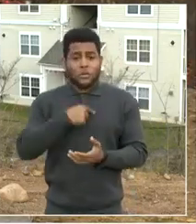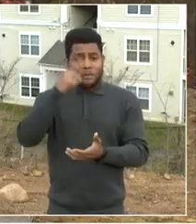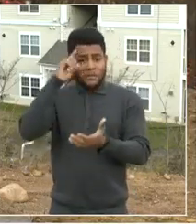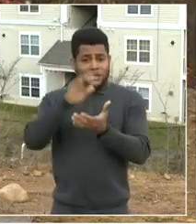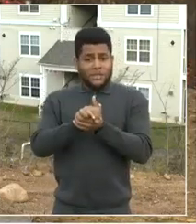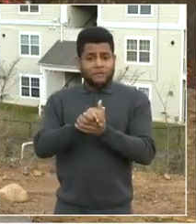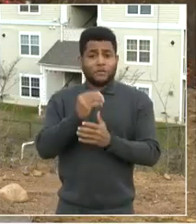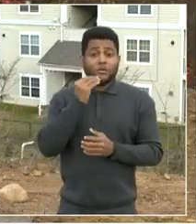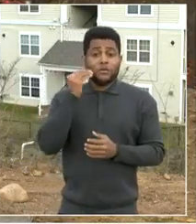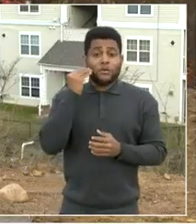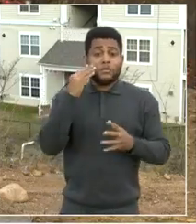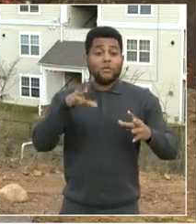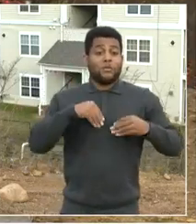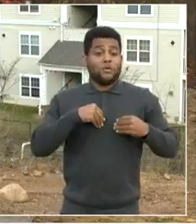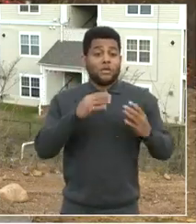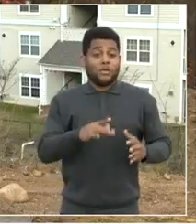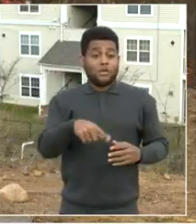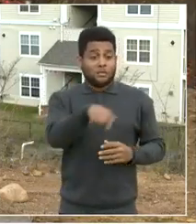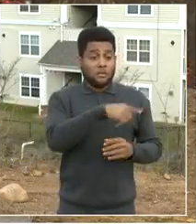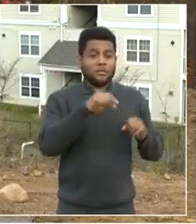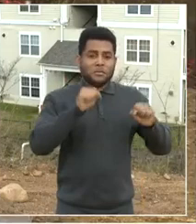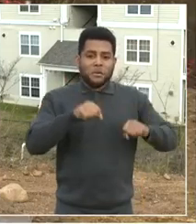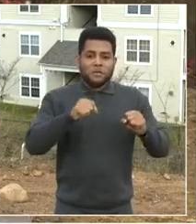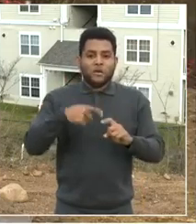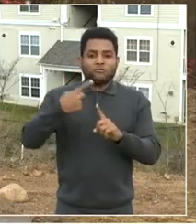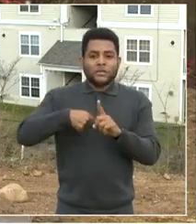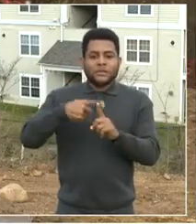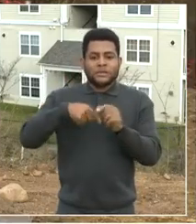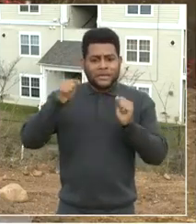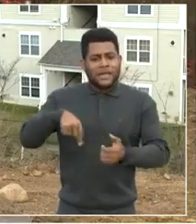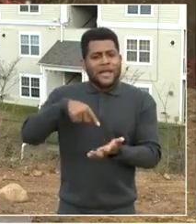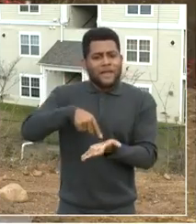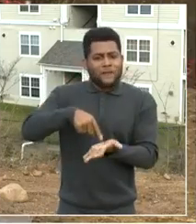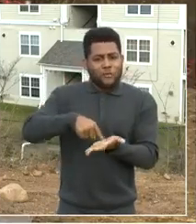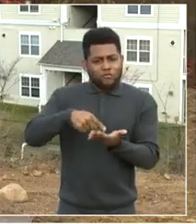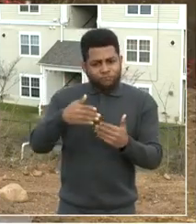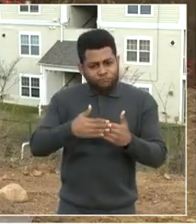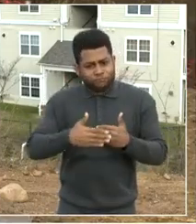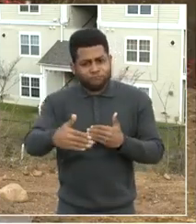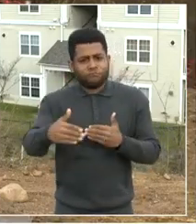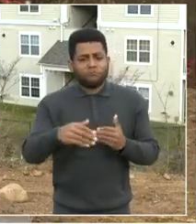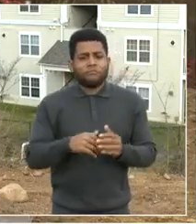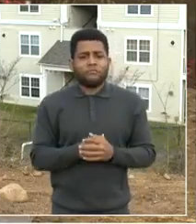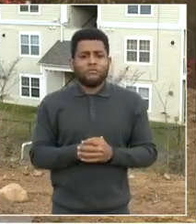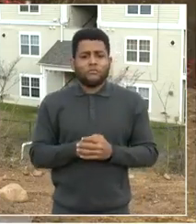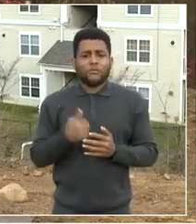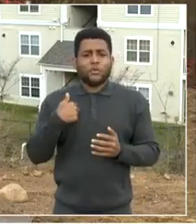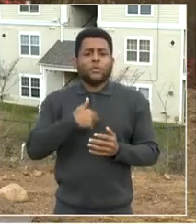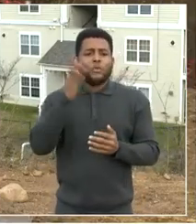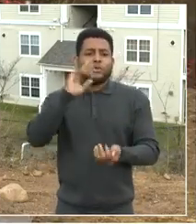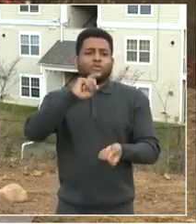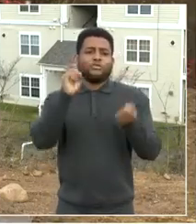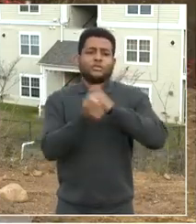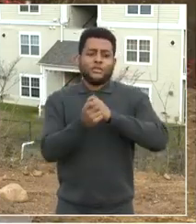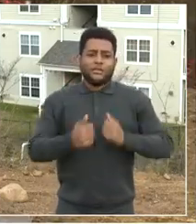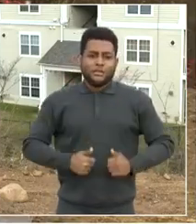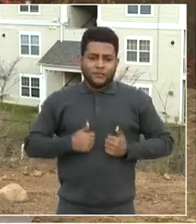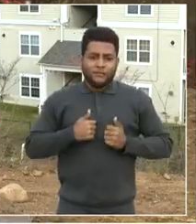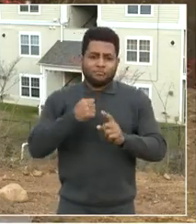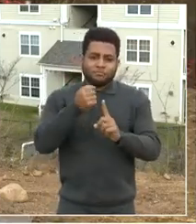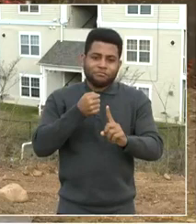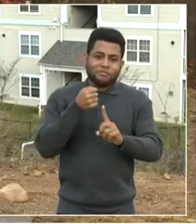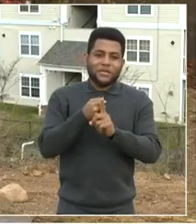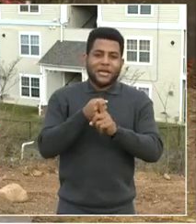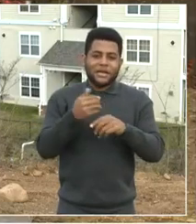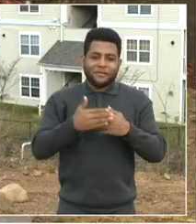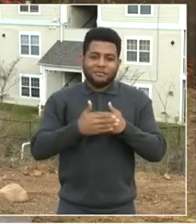of families' lives, and it changes it for generations. We are so pleased that the